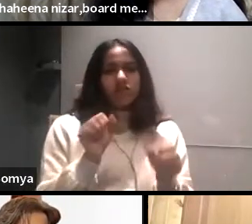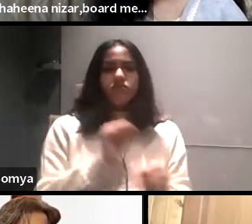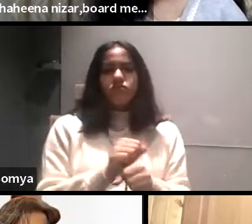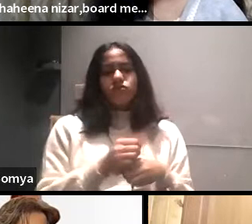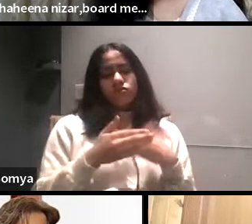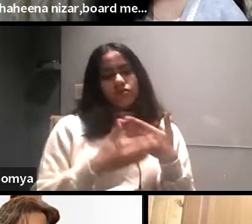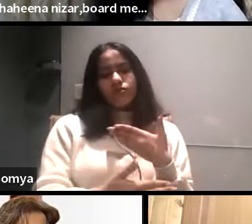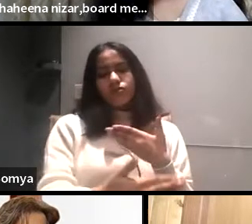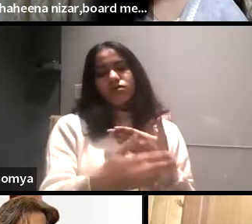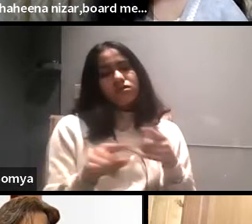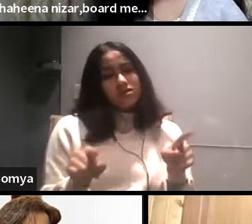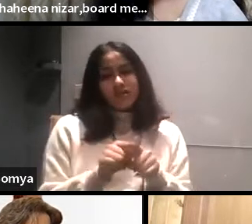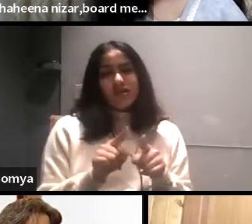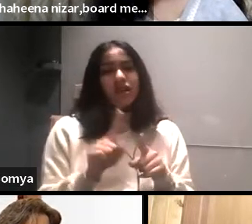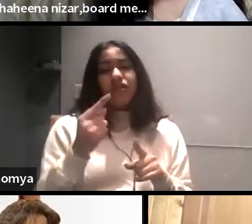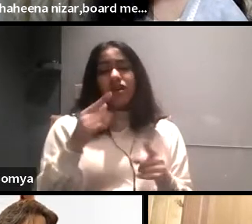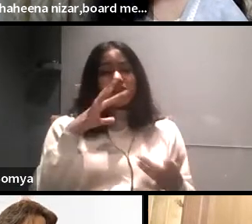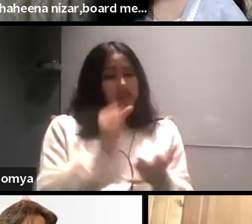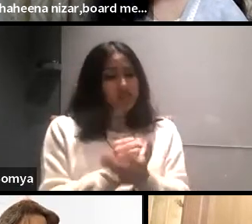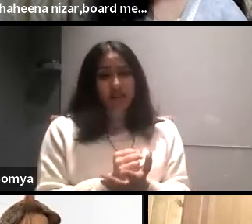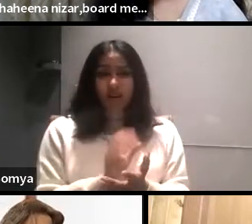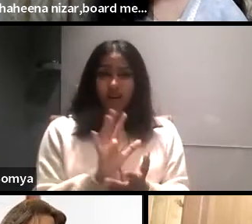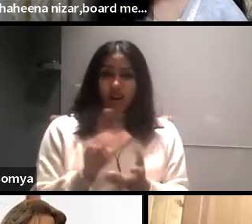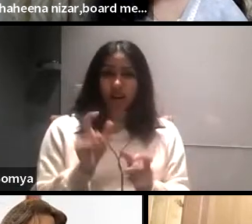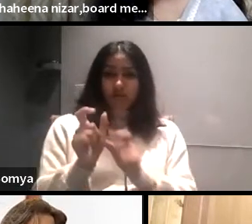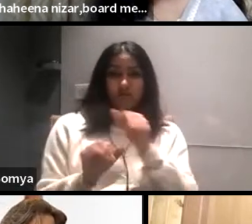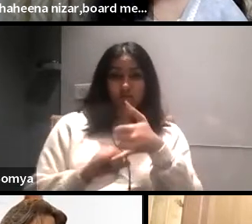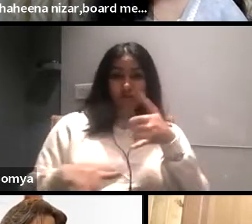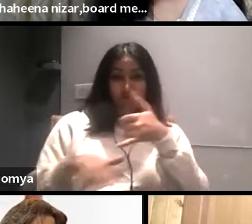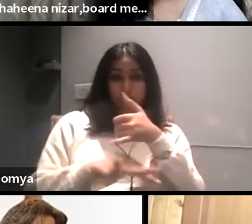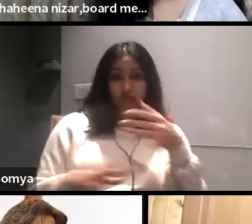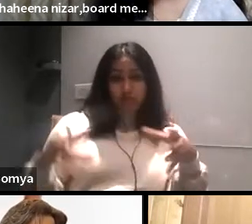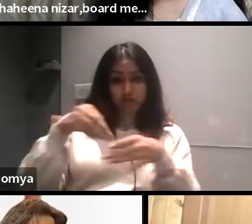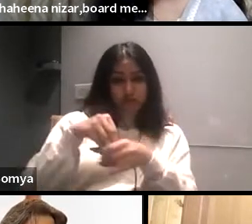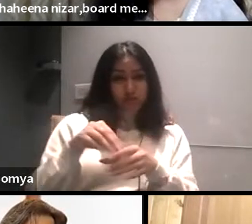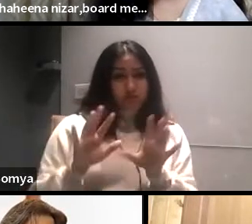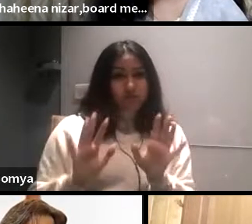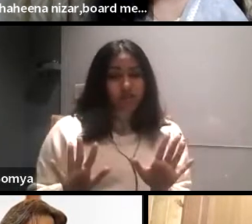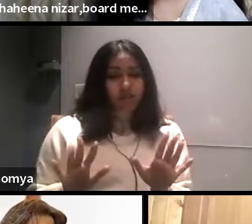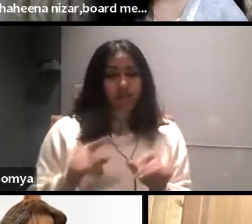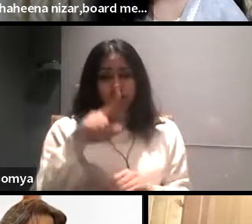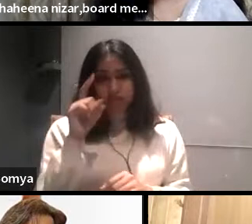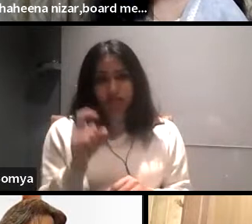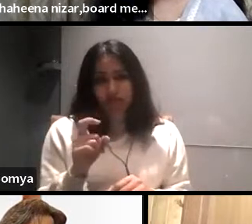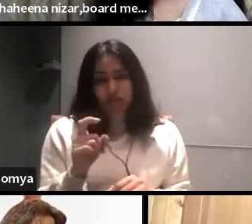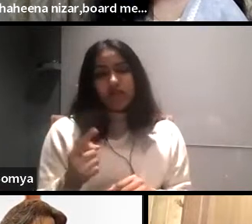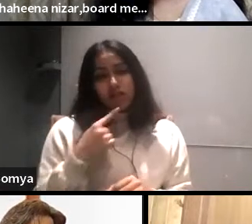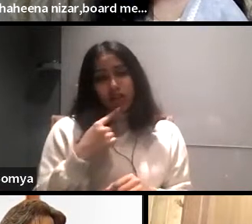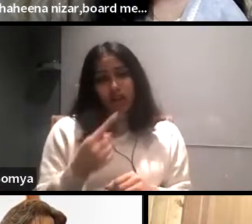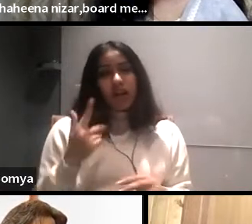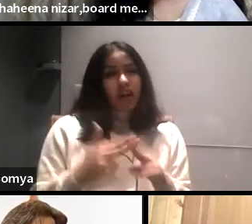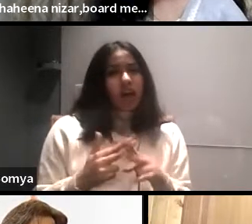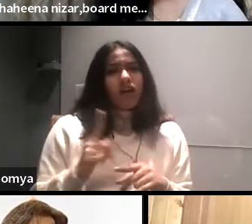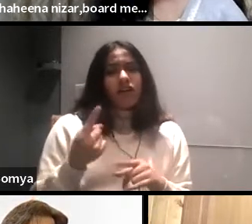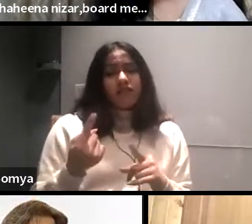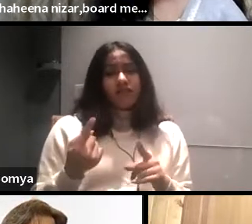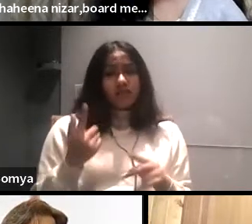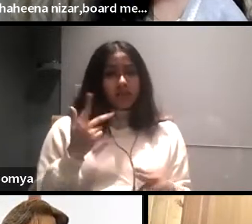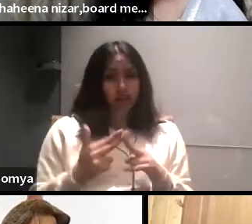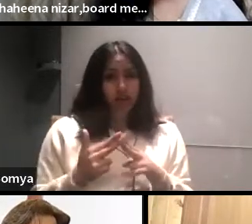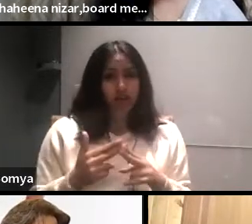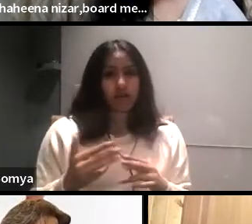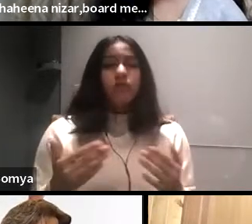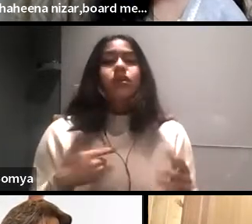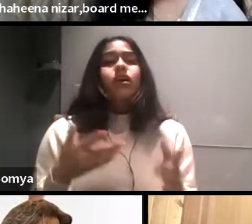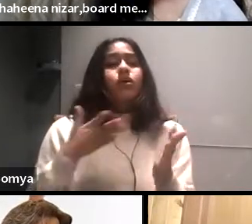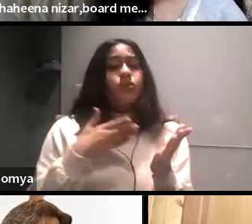is to ensure that everybody in society is included, and keep chipping away.